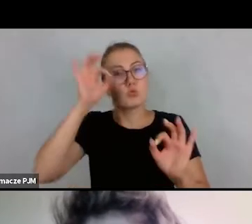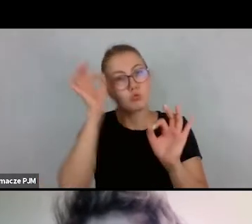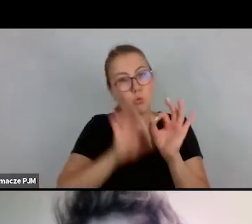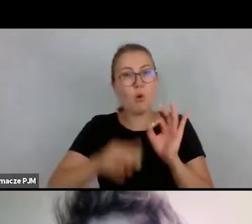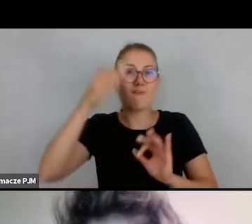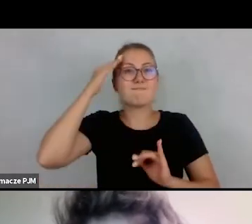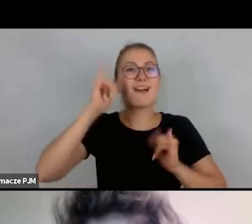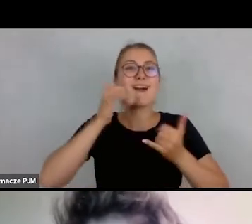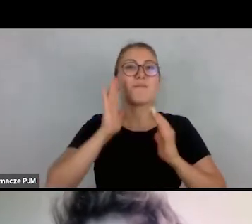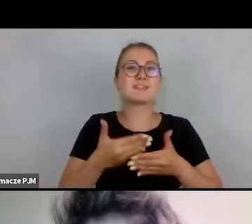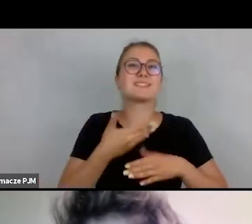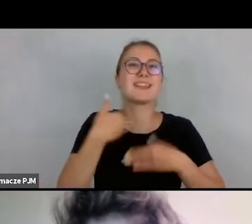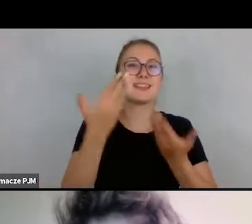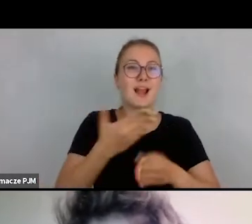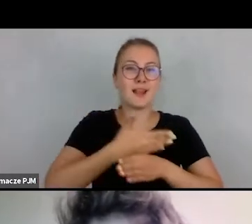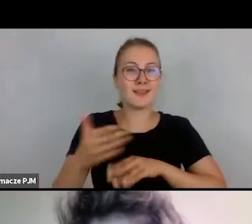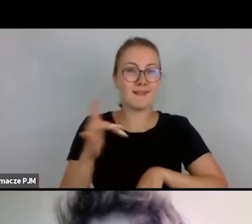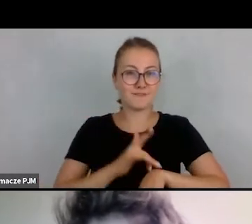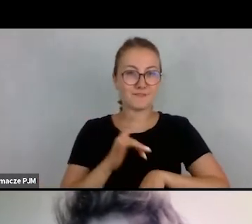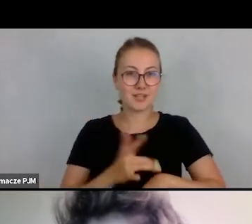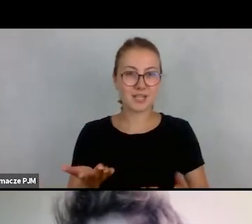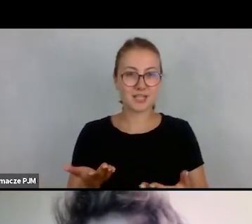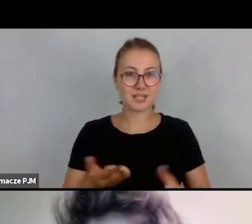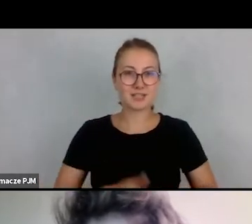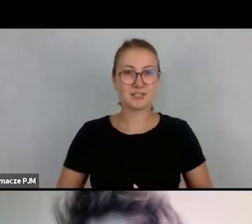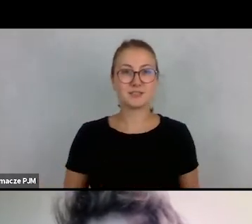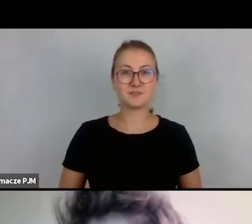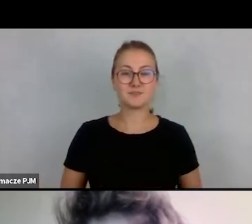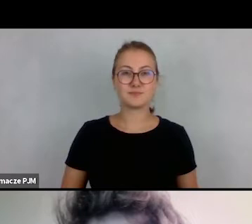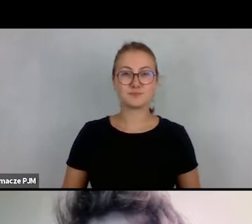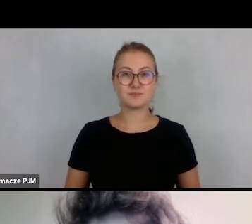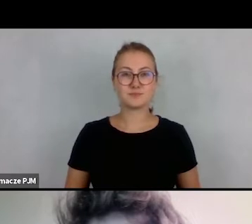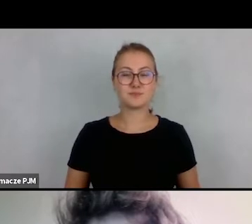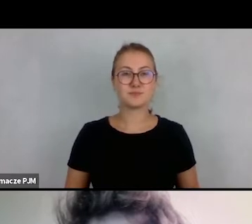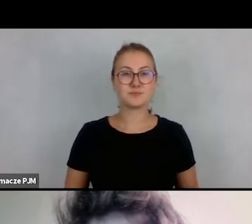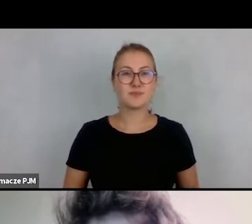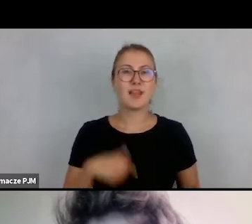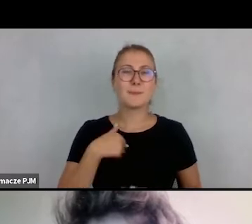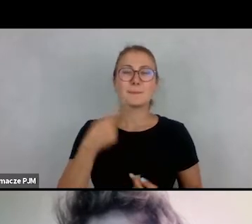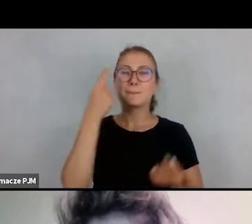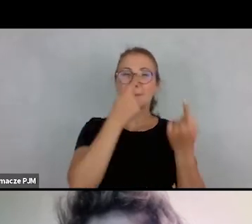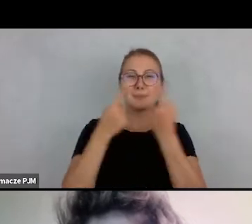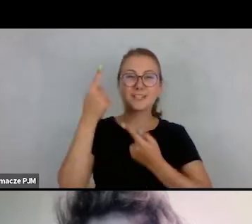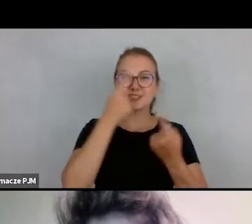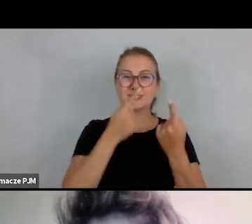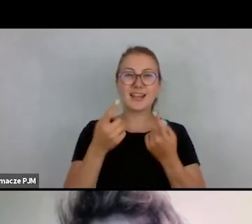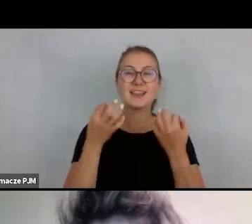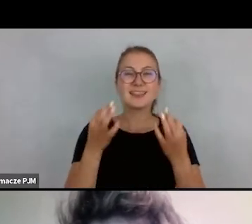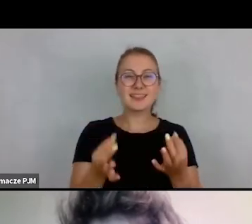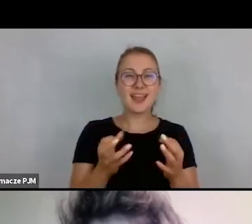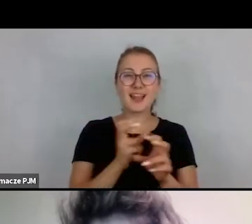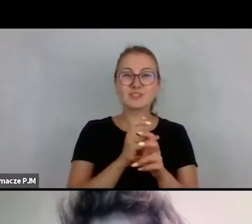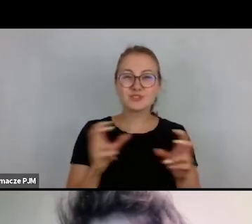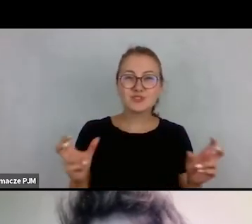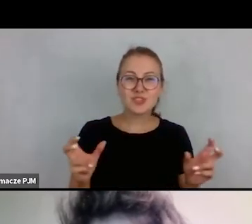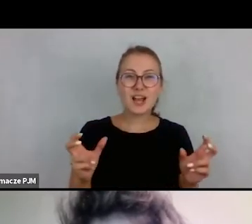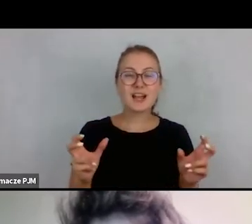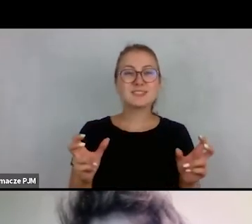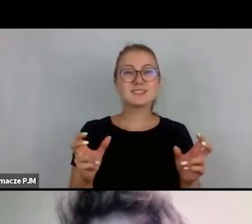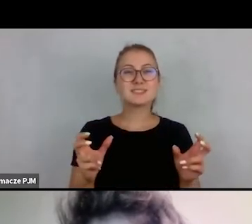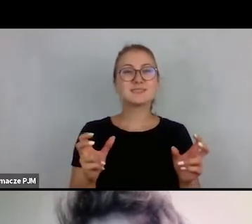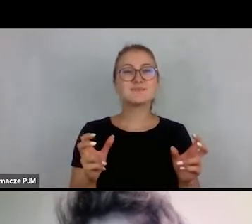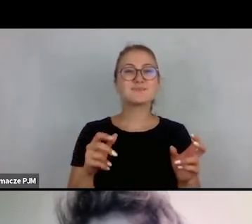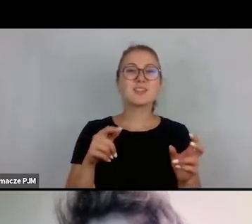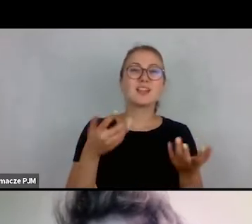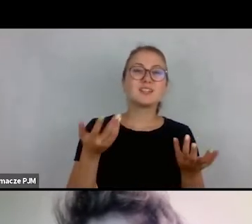But I think we've arrived at a point where, at least for some people in some places,